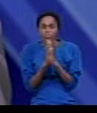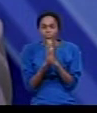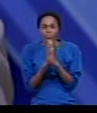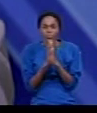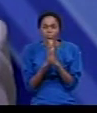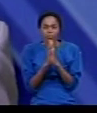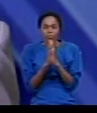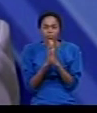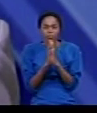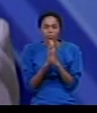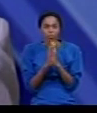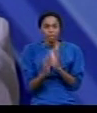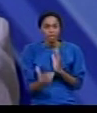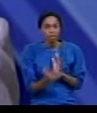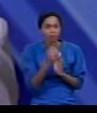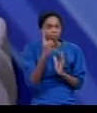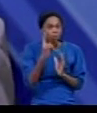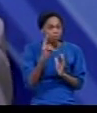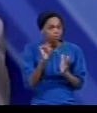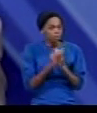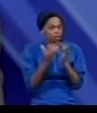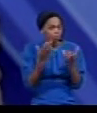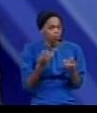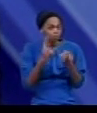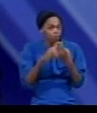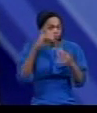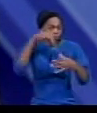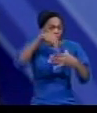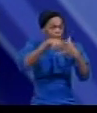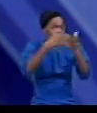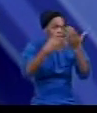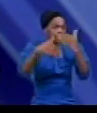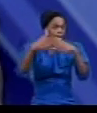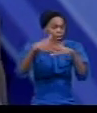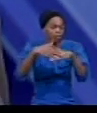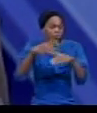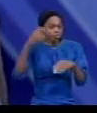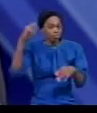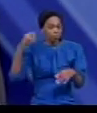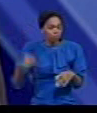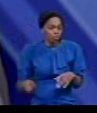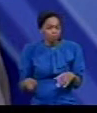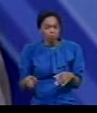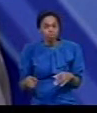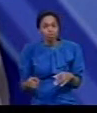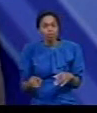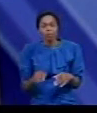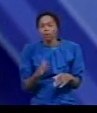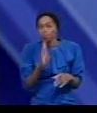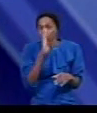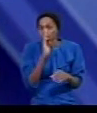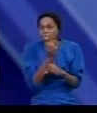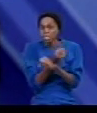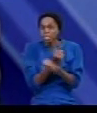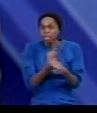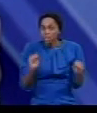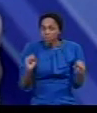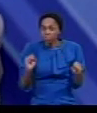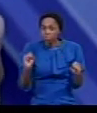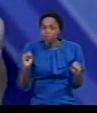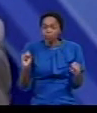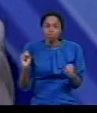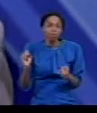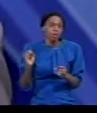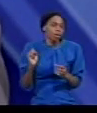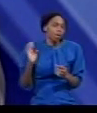Anyone that wants to get to heaven must come by grace through